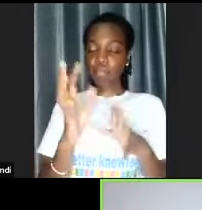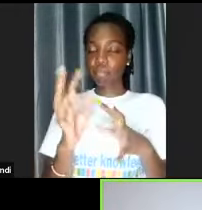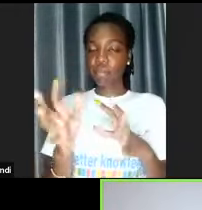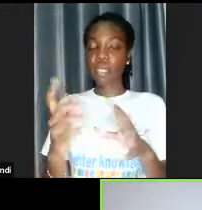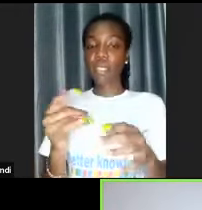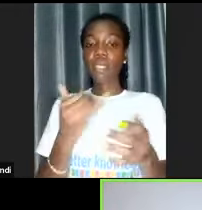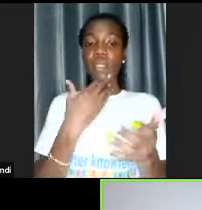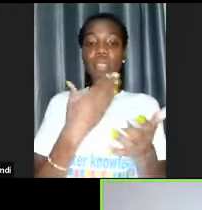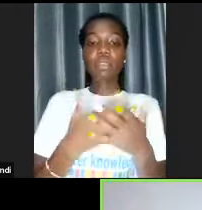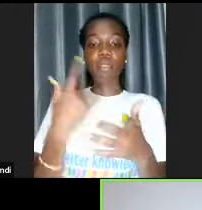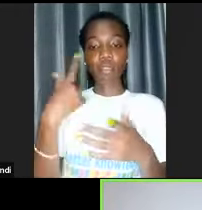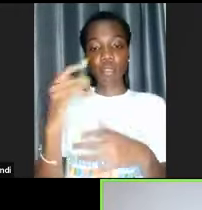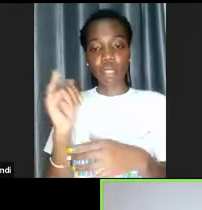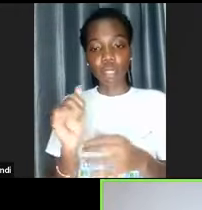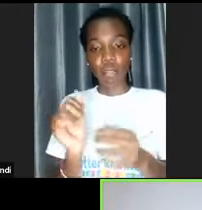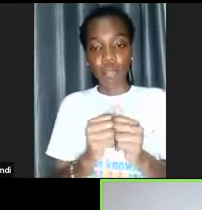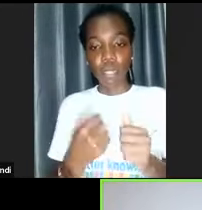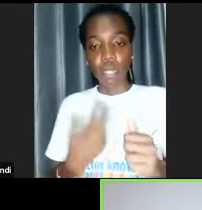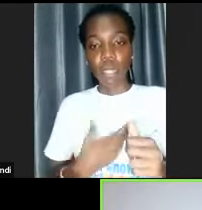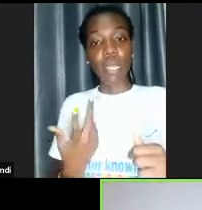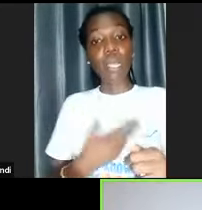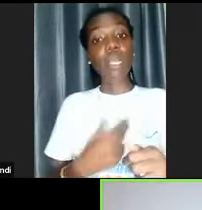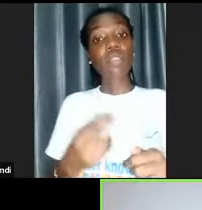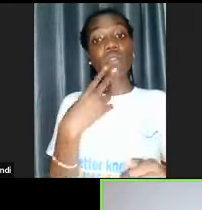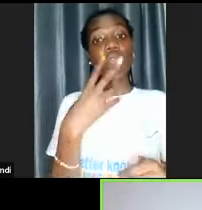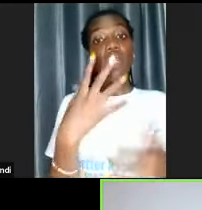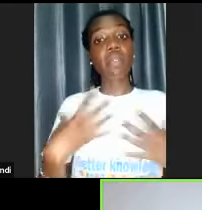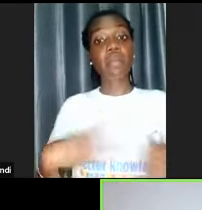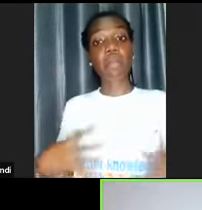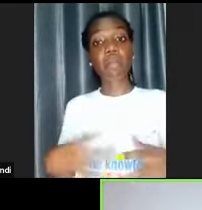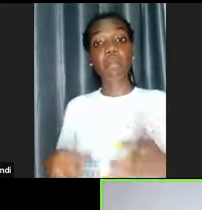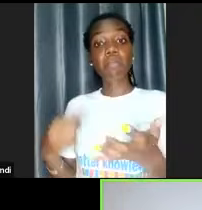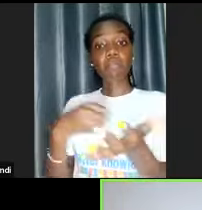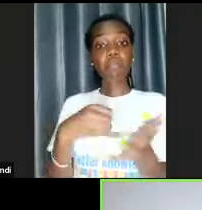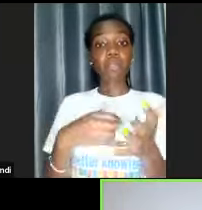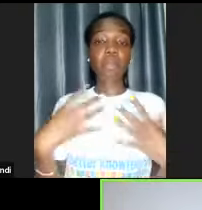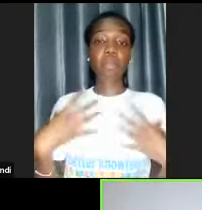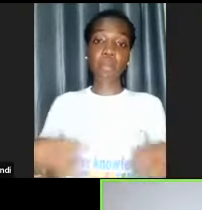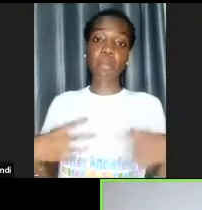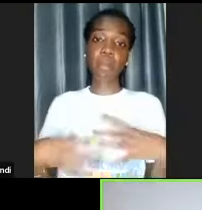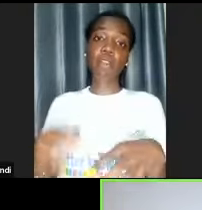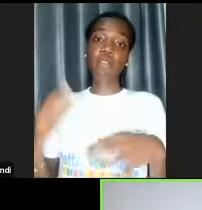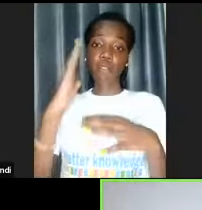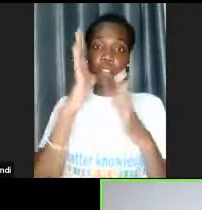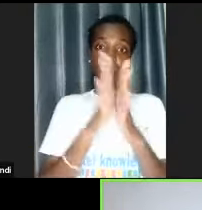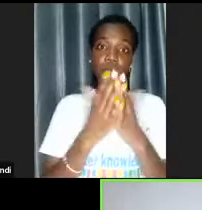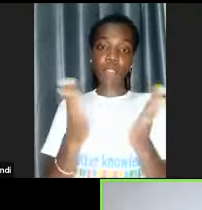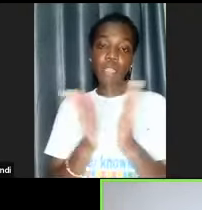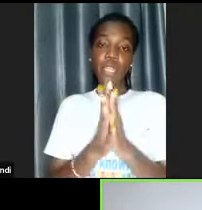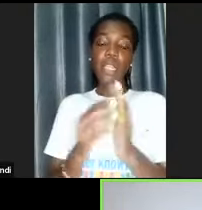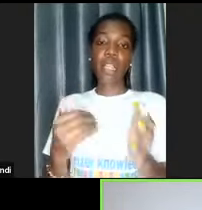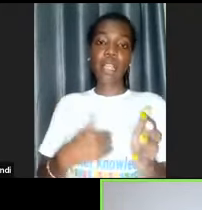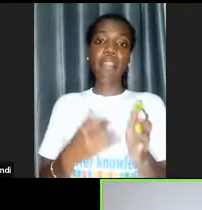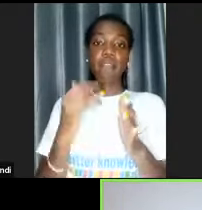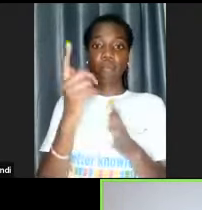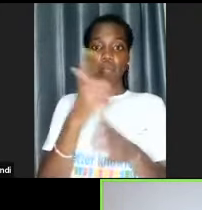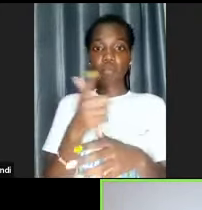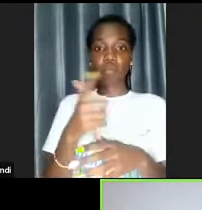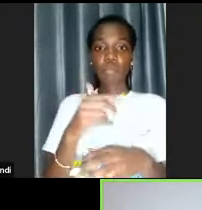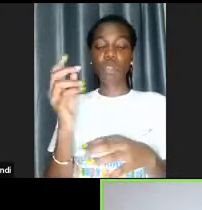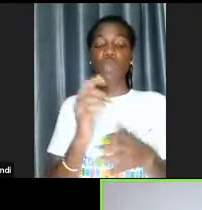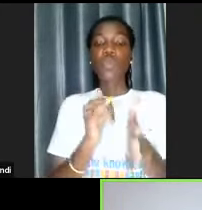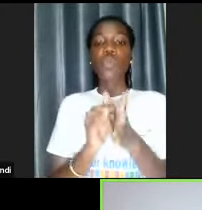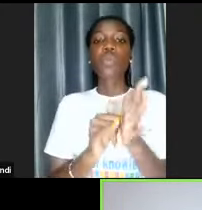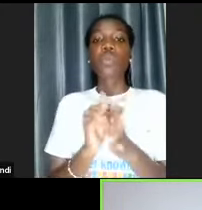were at about 200 people today, including the ones on Facebook Live. And we will have this recording uploaded on our YouTube channel. The team has